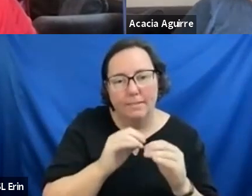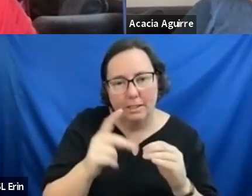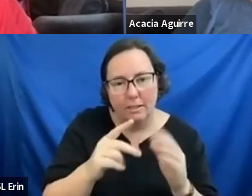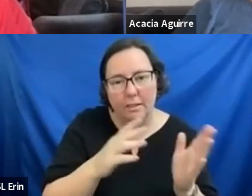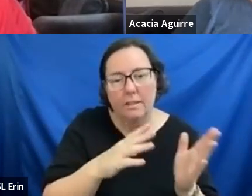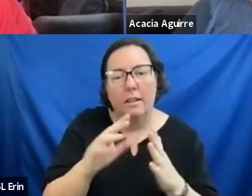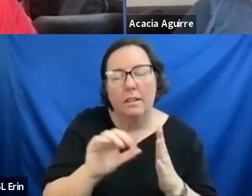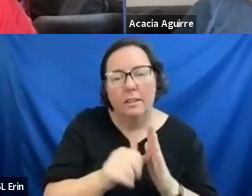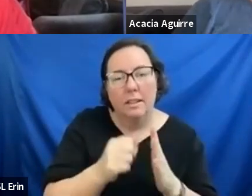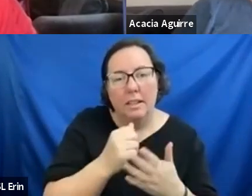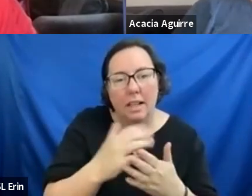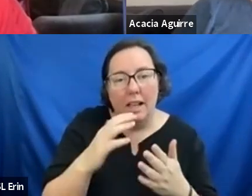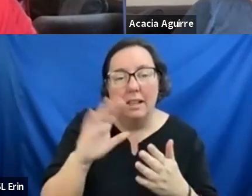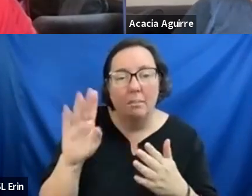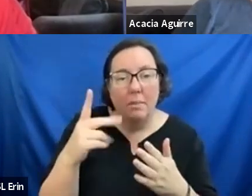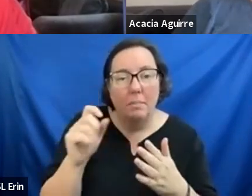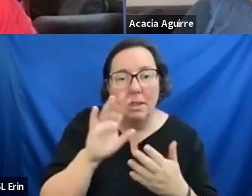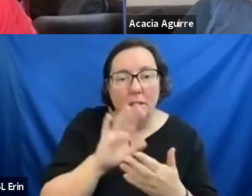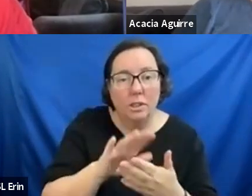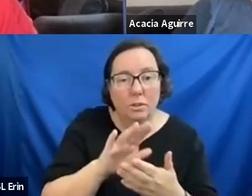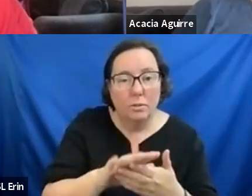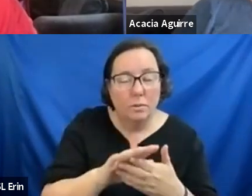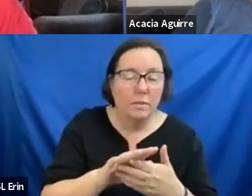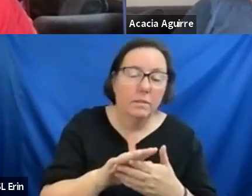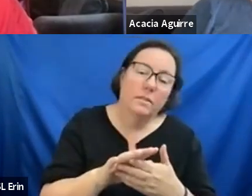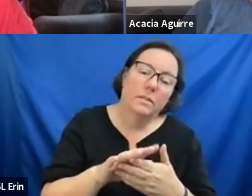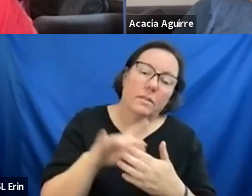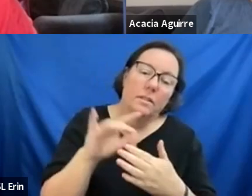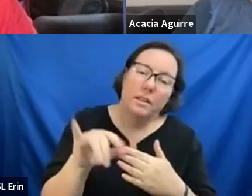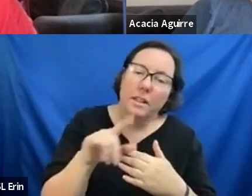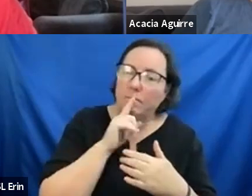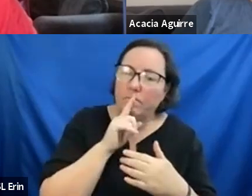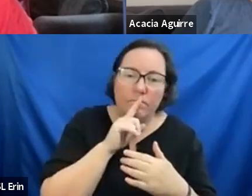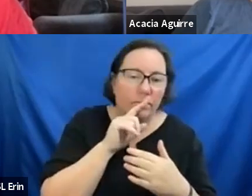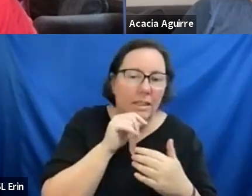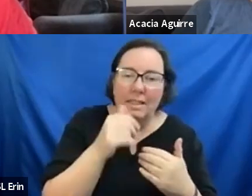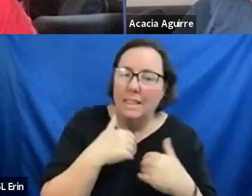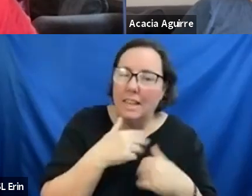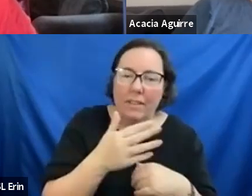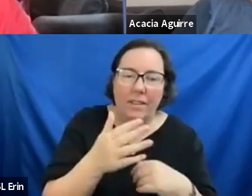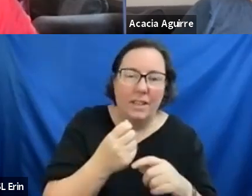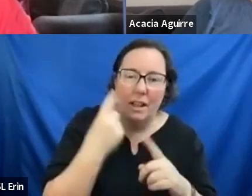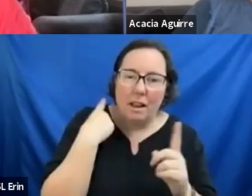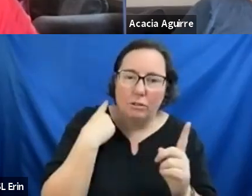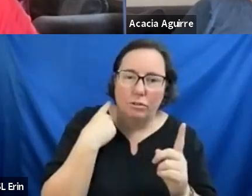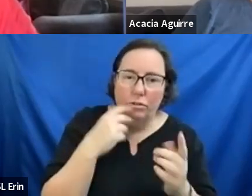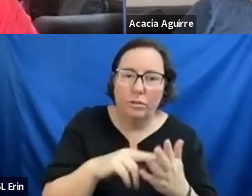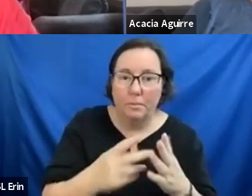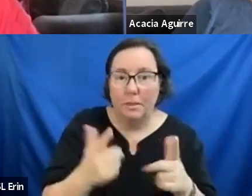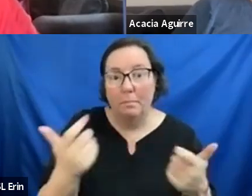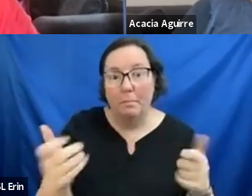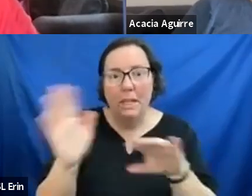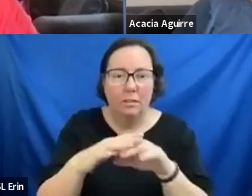highlight any BPS schools that did not have any invitations to exam schools.